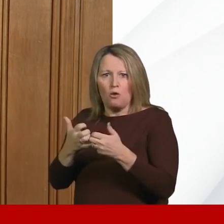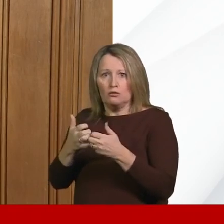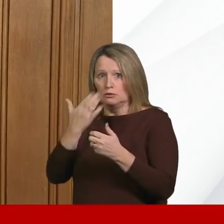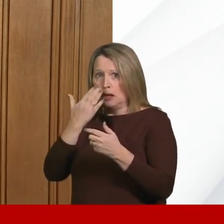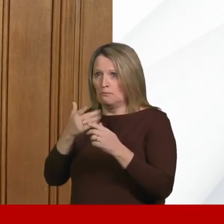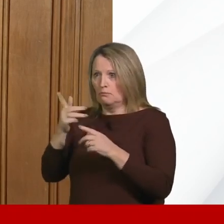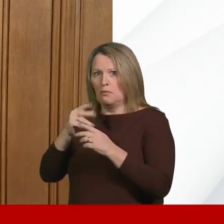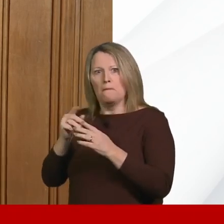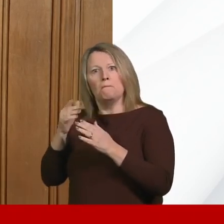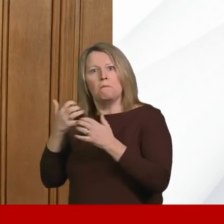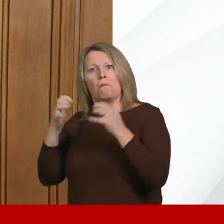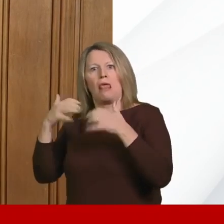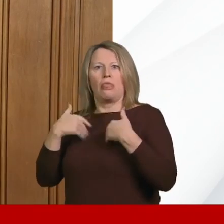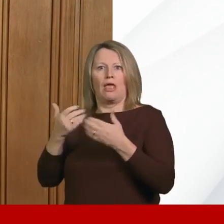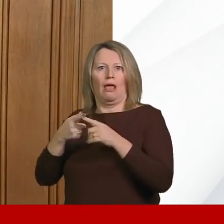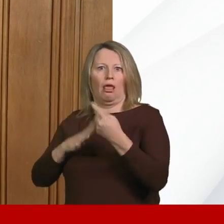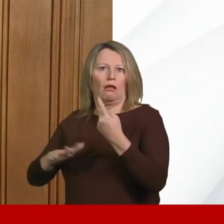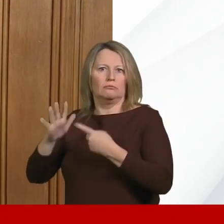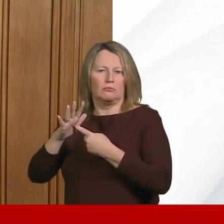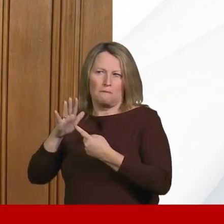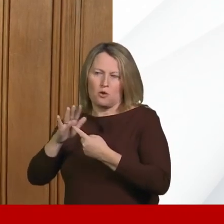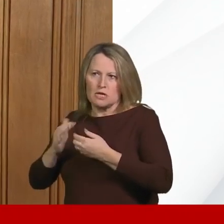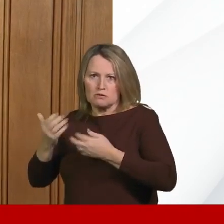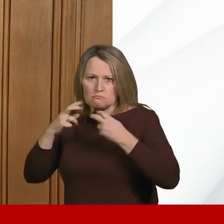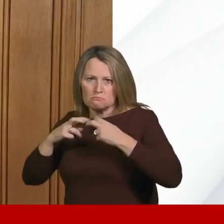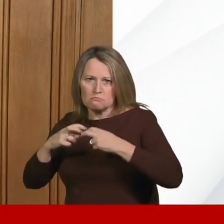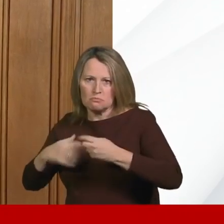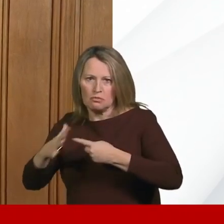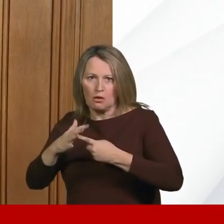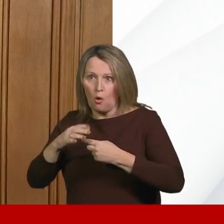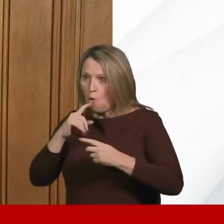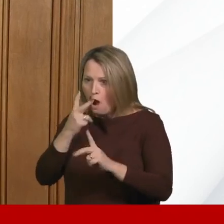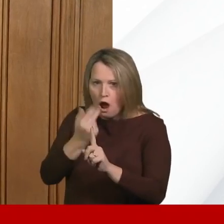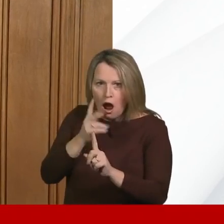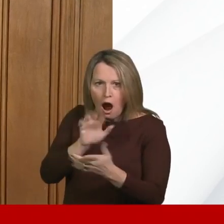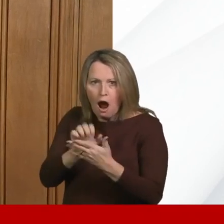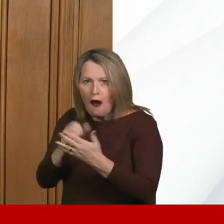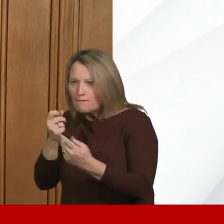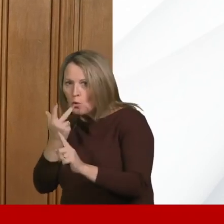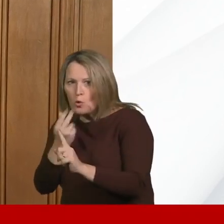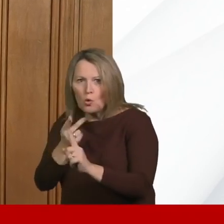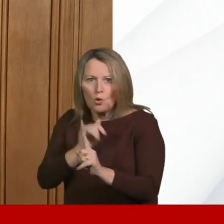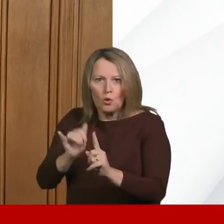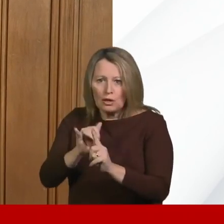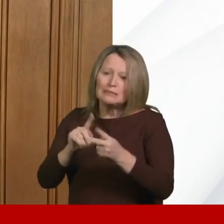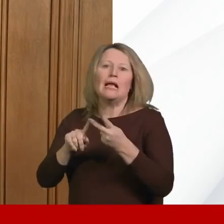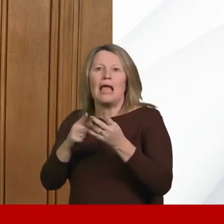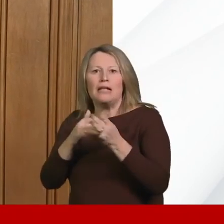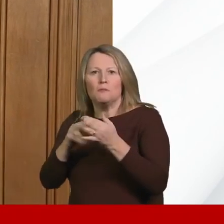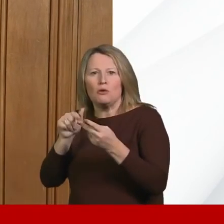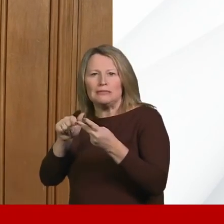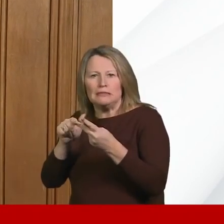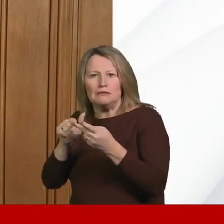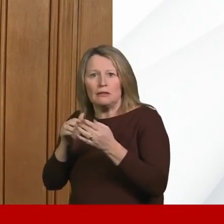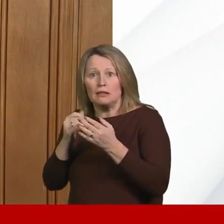that's progressing very fast. Public Health England are looking at this today. And they've got a test which they've got in-house that they're